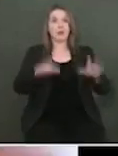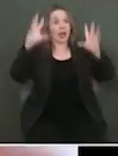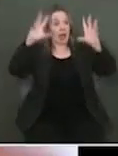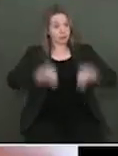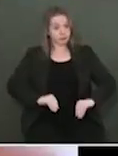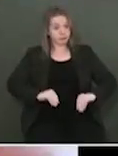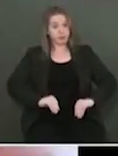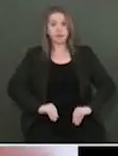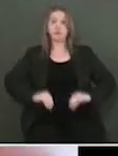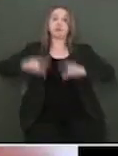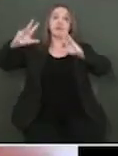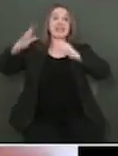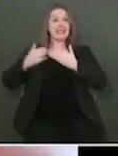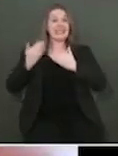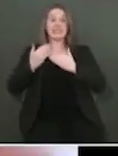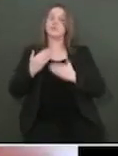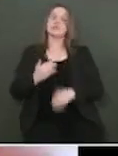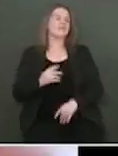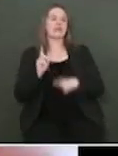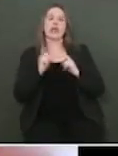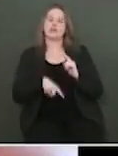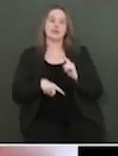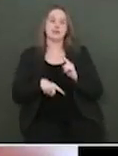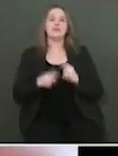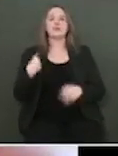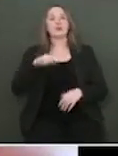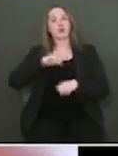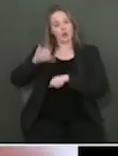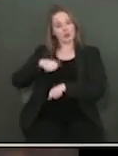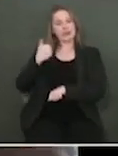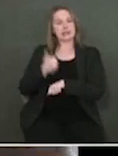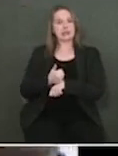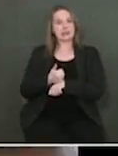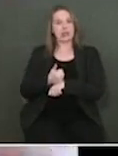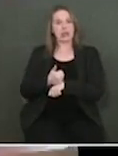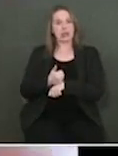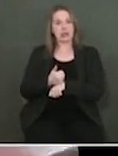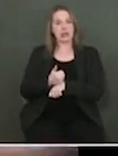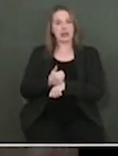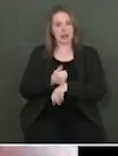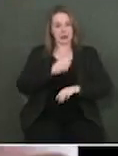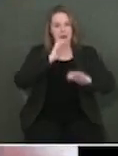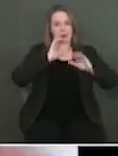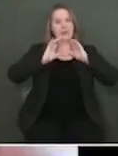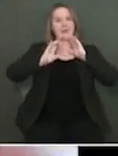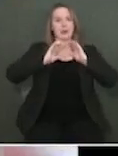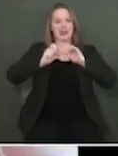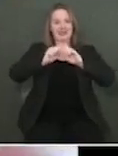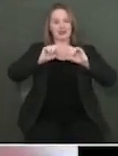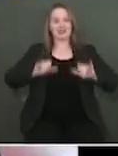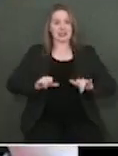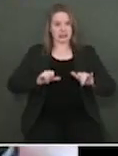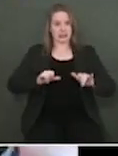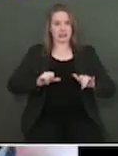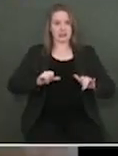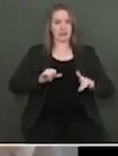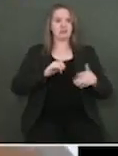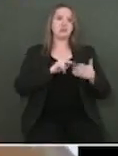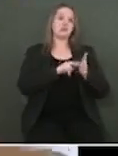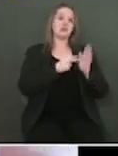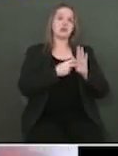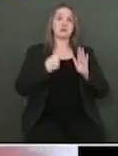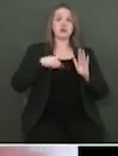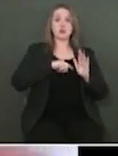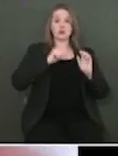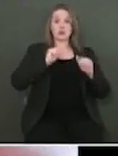up in an efficient manner. So we actually built really a communication system that allows us to